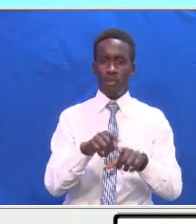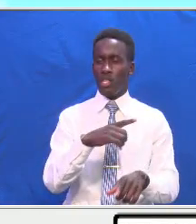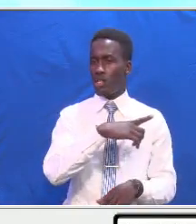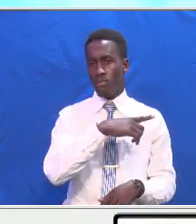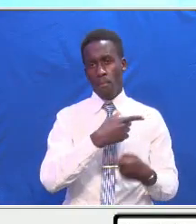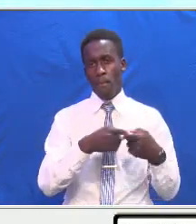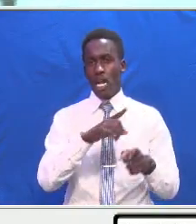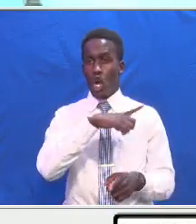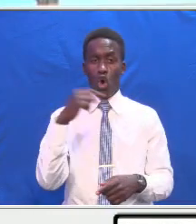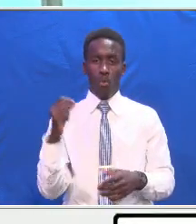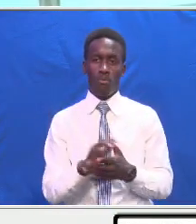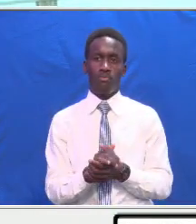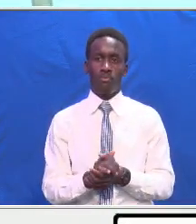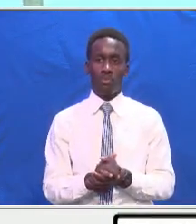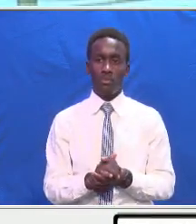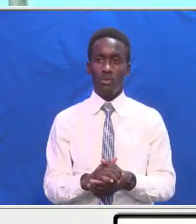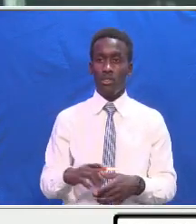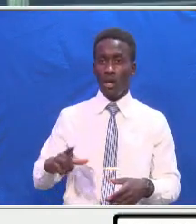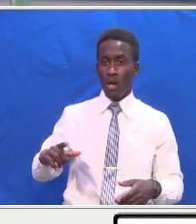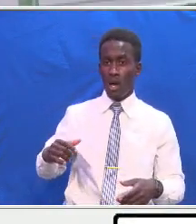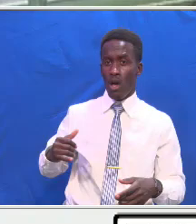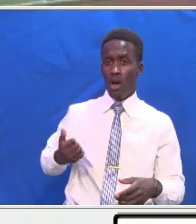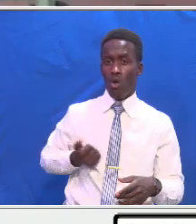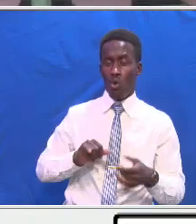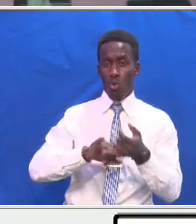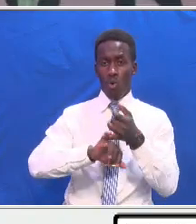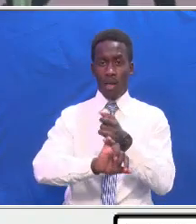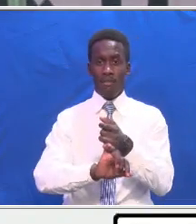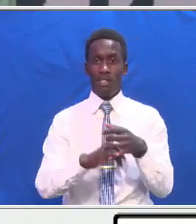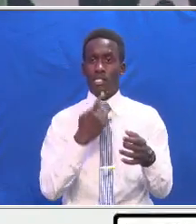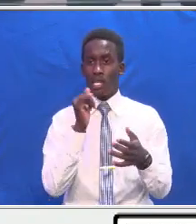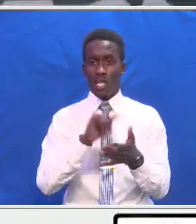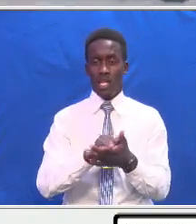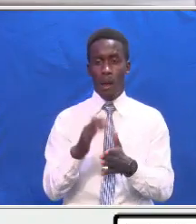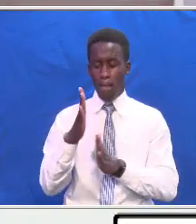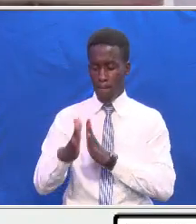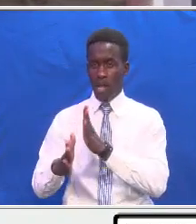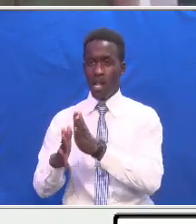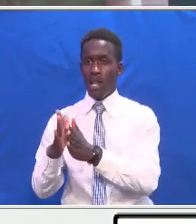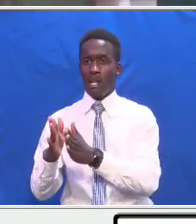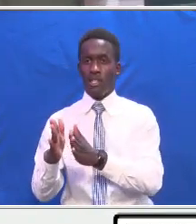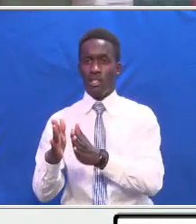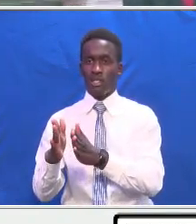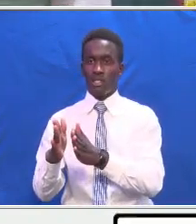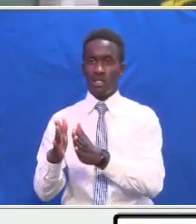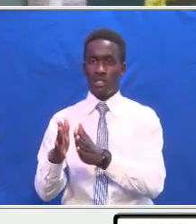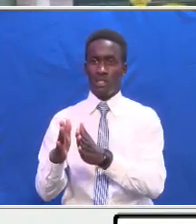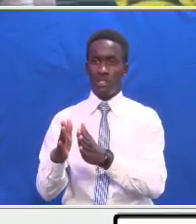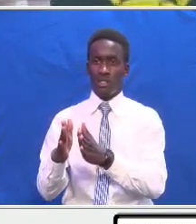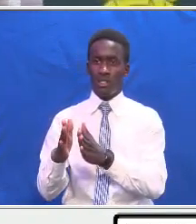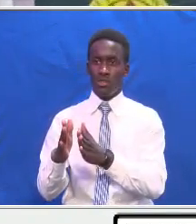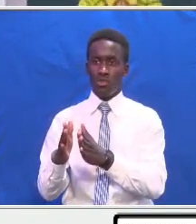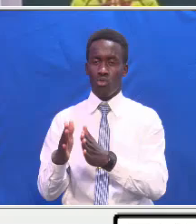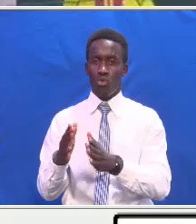left. Mkewe Mwangi, Njeri Mwangi, amesema mipango yake ya kujihusisha kwenye mbio za Standard